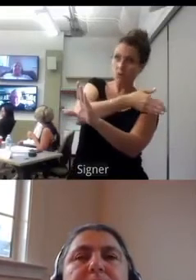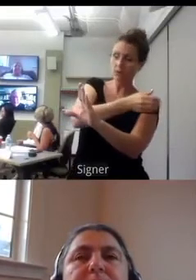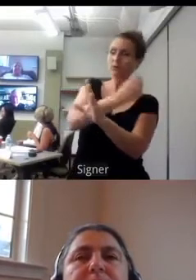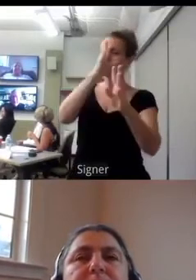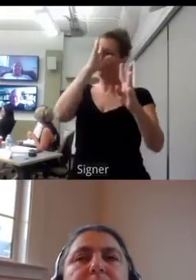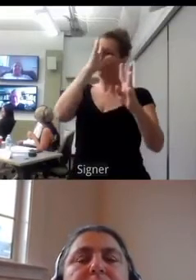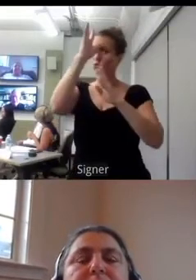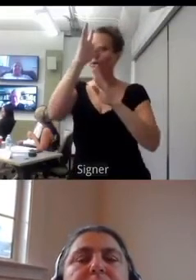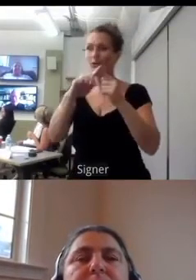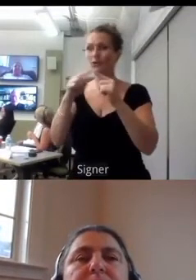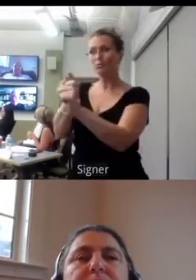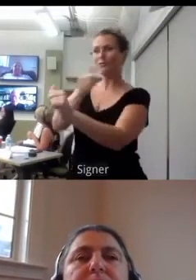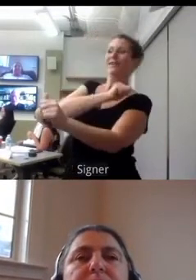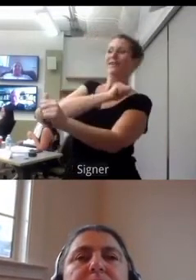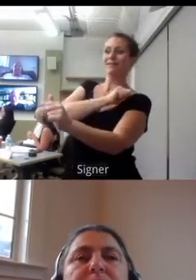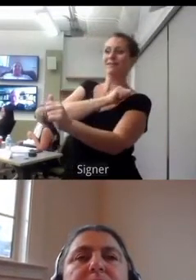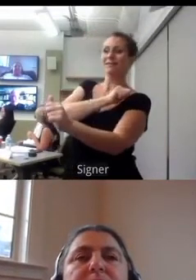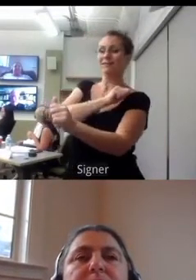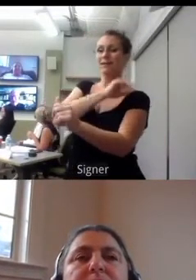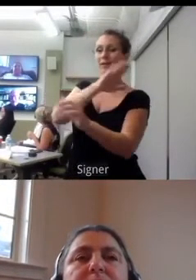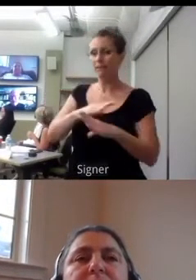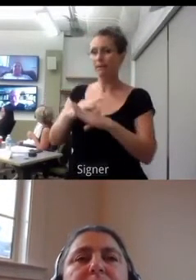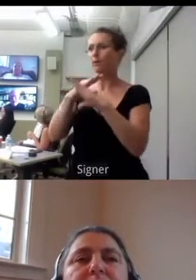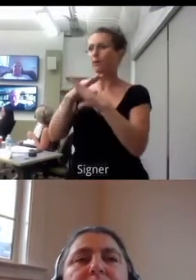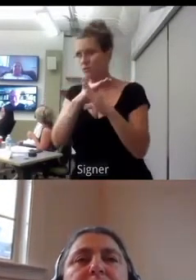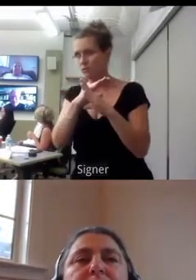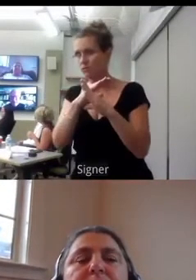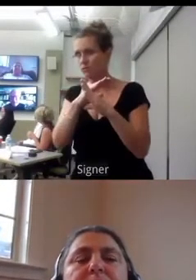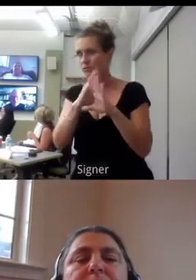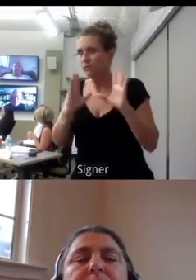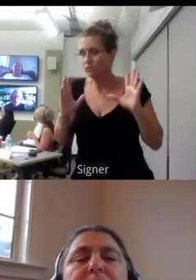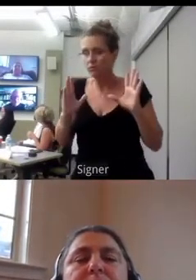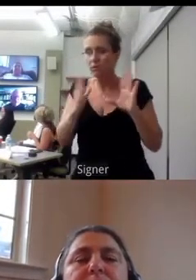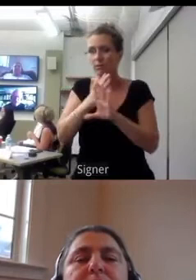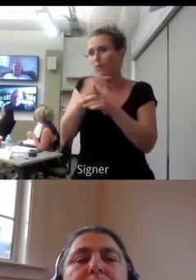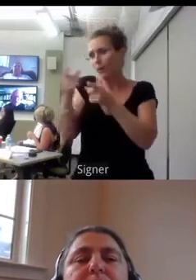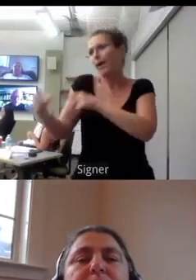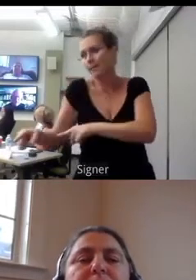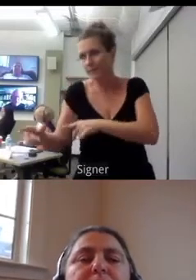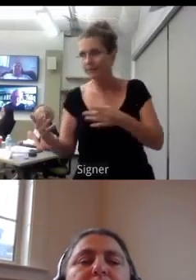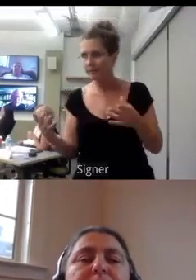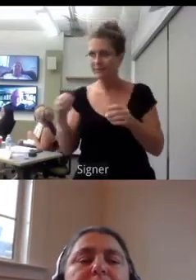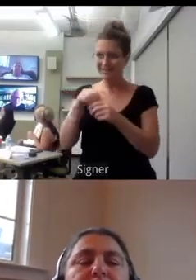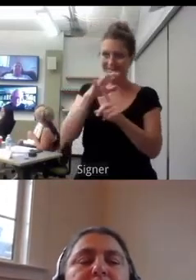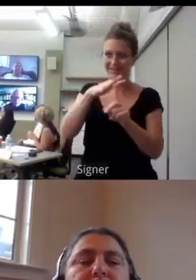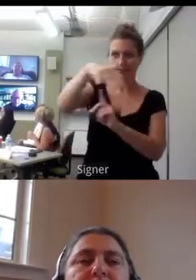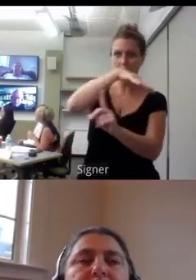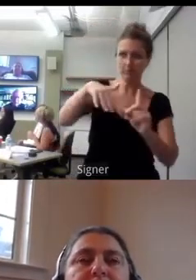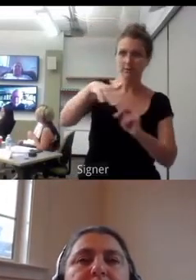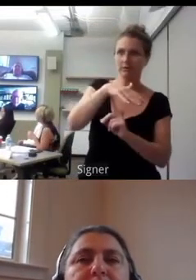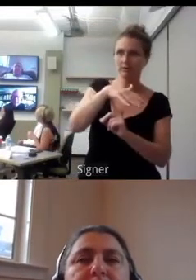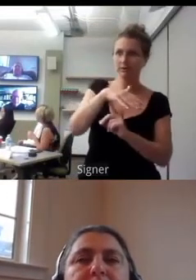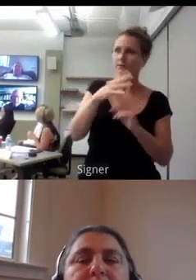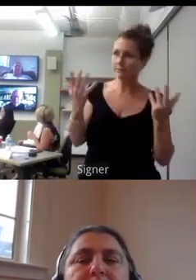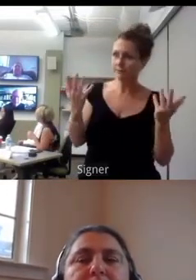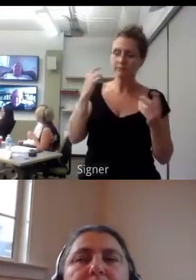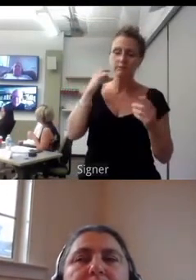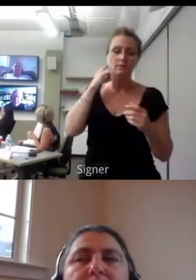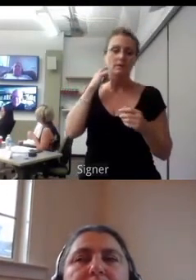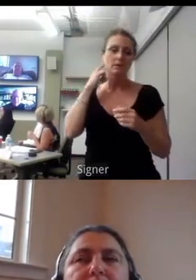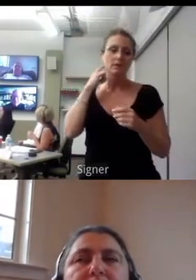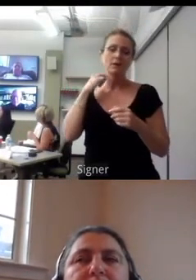of barriers in the environment, which are doing all of the bad work here. The impairments aren't doing